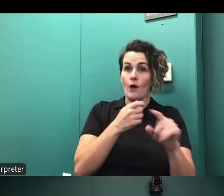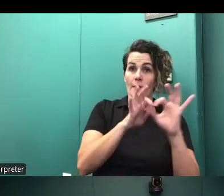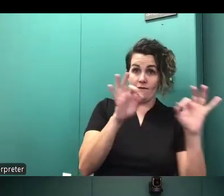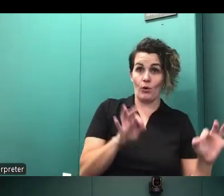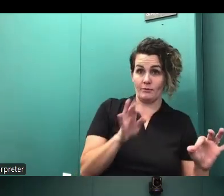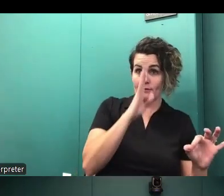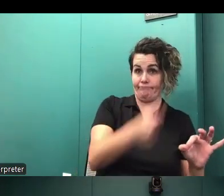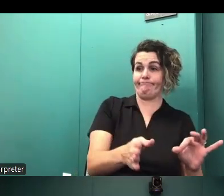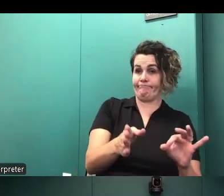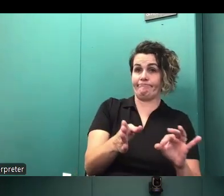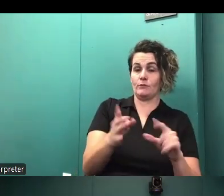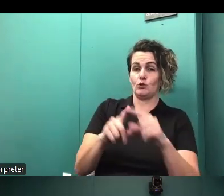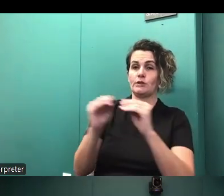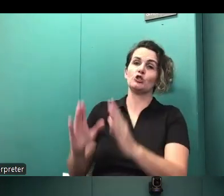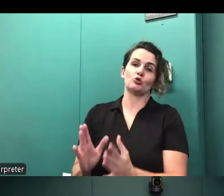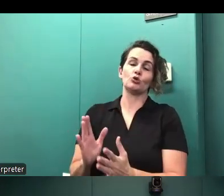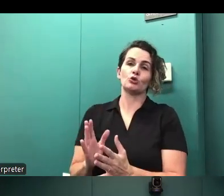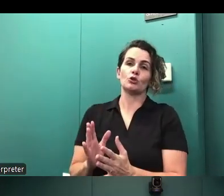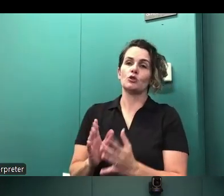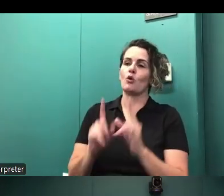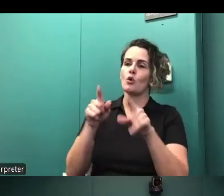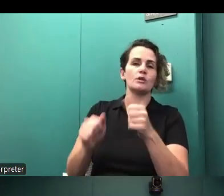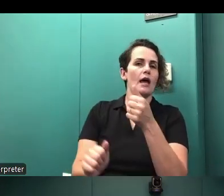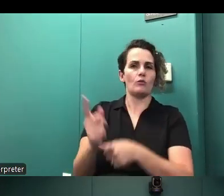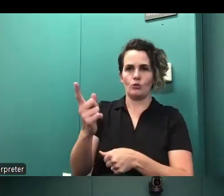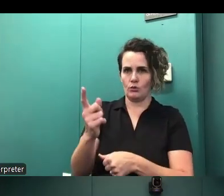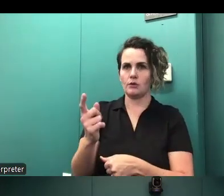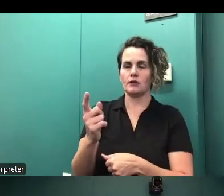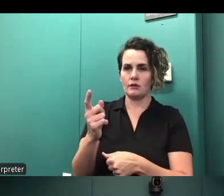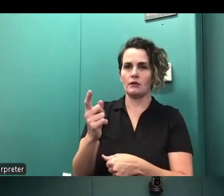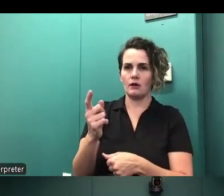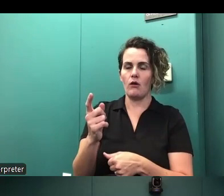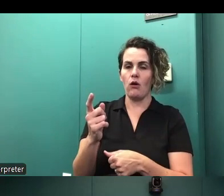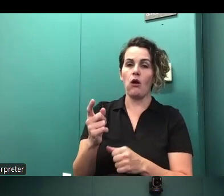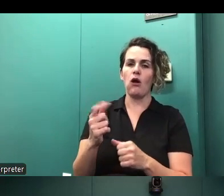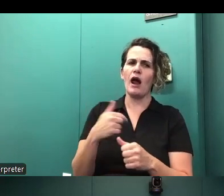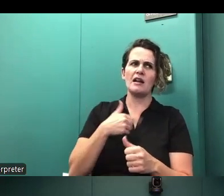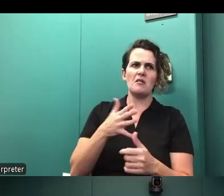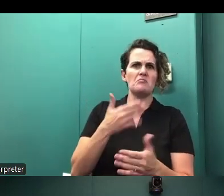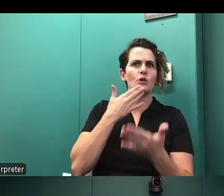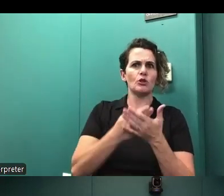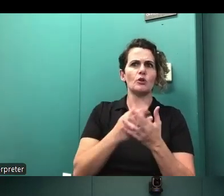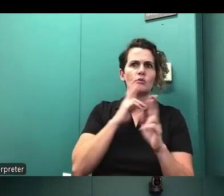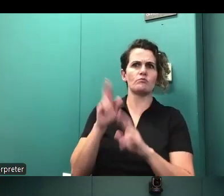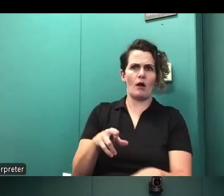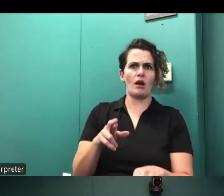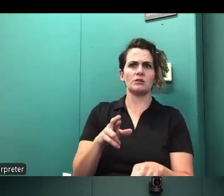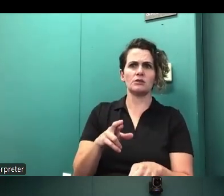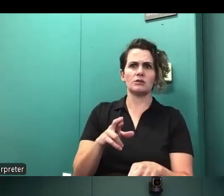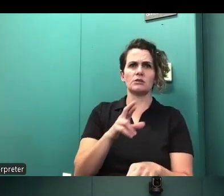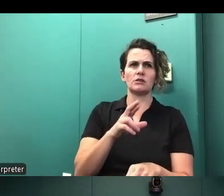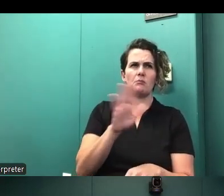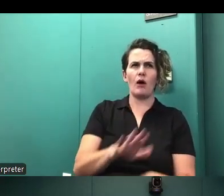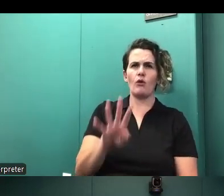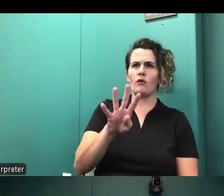forms that we'll talk about in a minute. And so it goes to everybody that I send it to. And I've had pretty good response rate. I got about